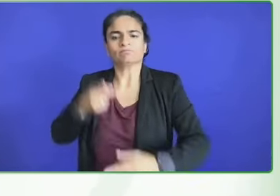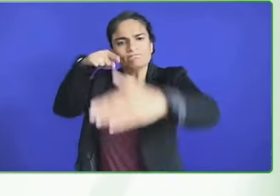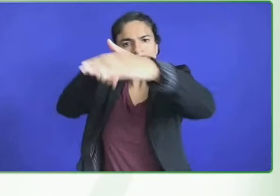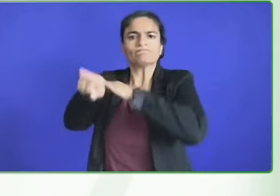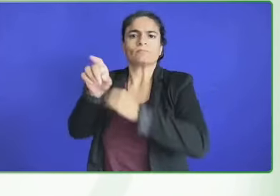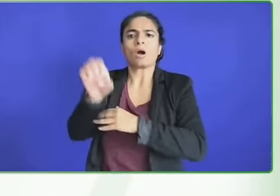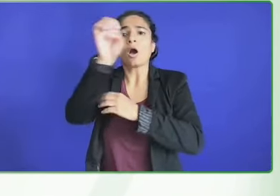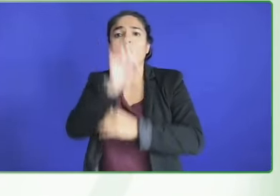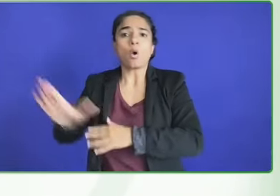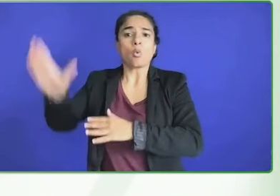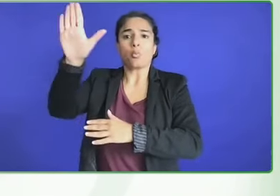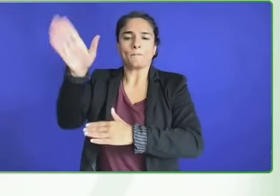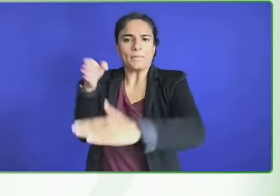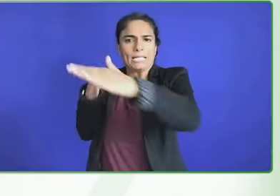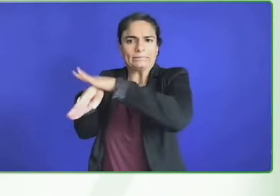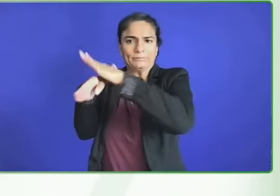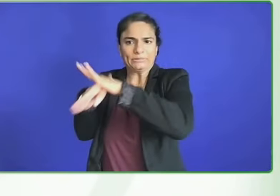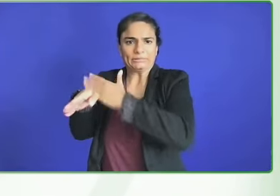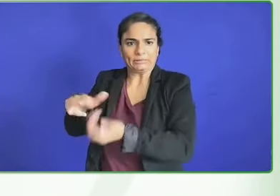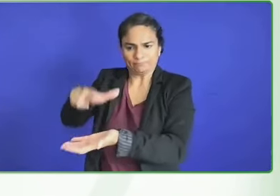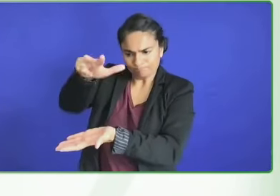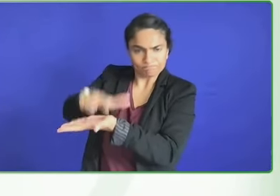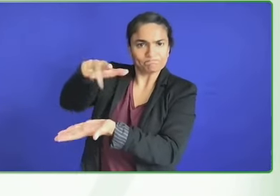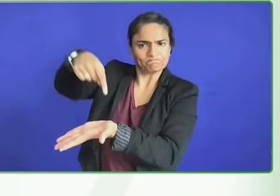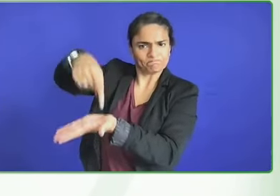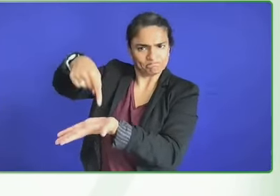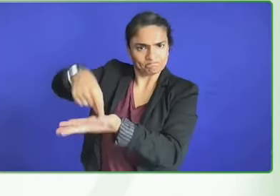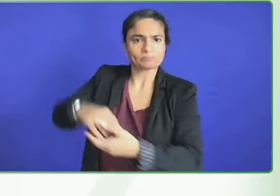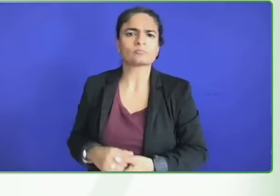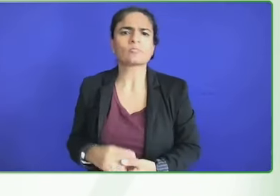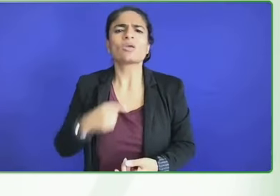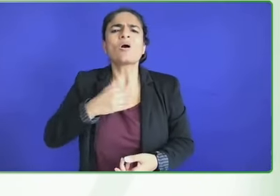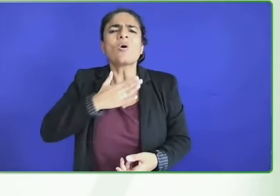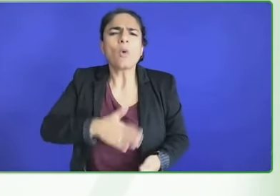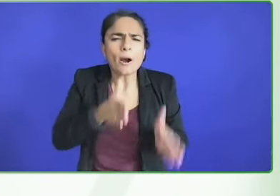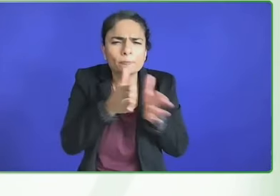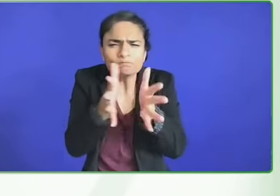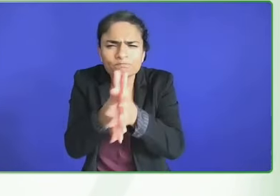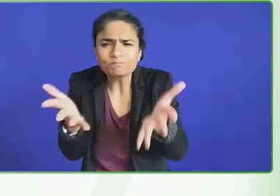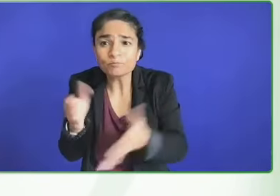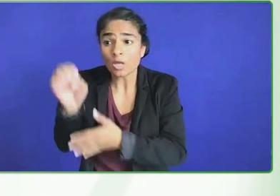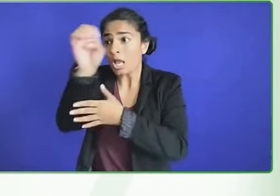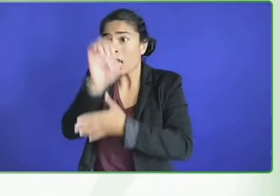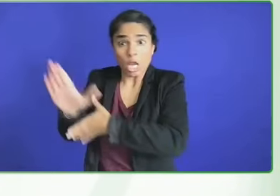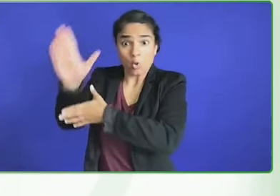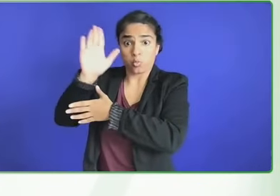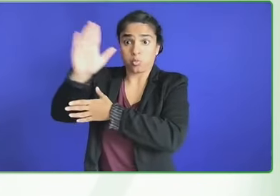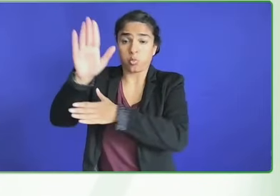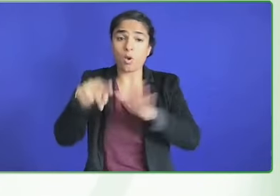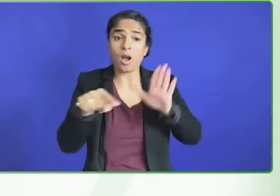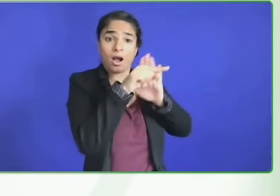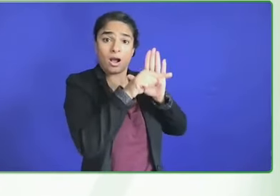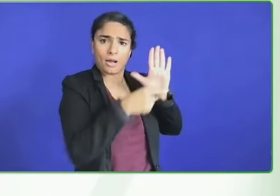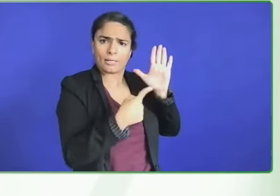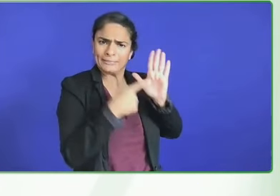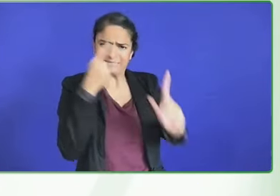products, to services, because that is the goal, that is the right that persons with disability have, equal access. Accessibility is a tool,